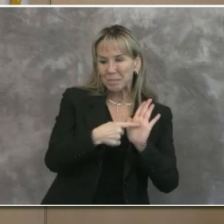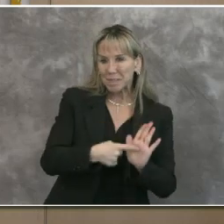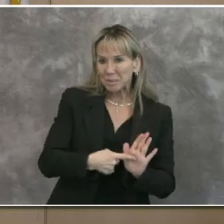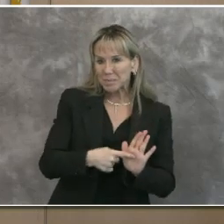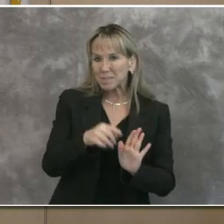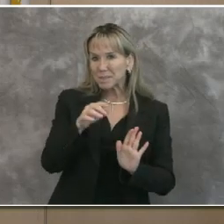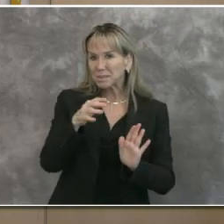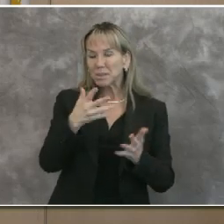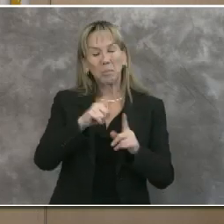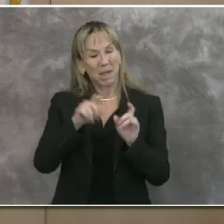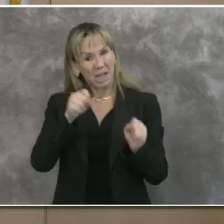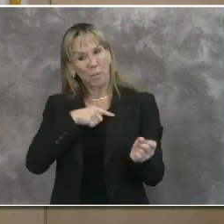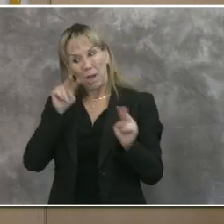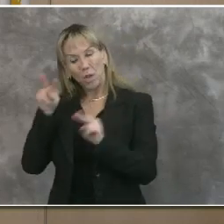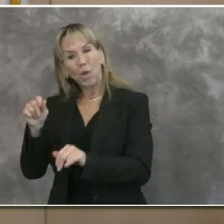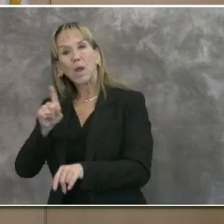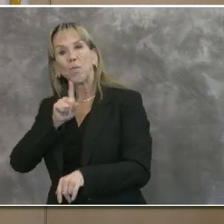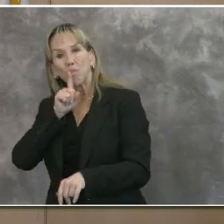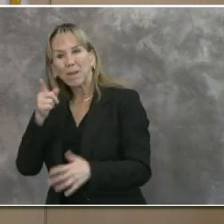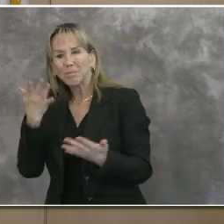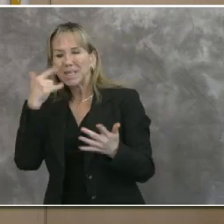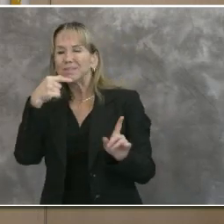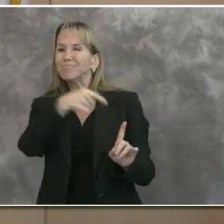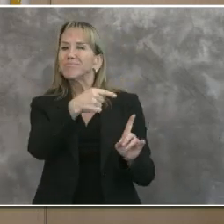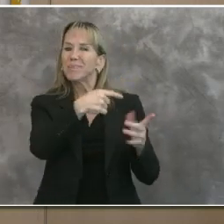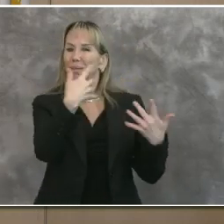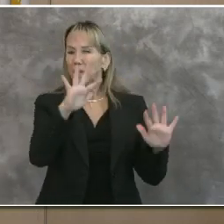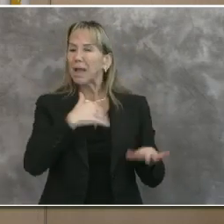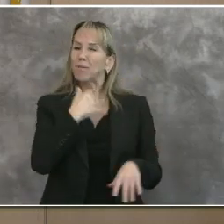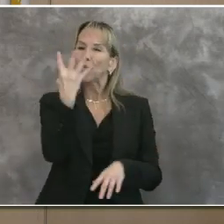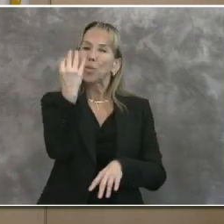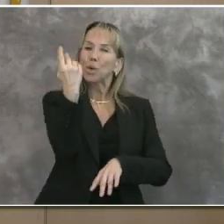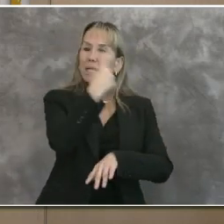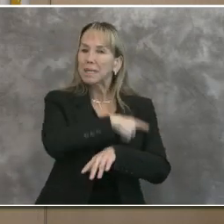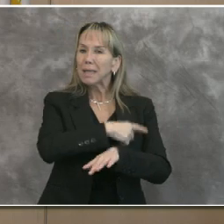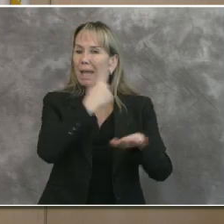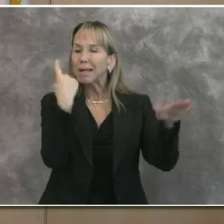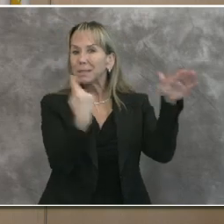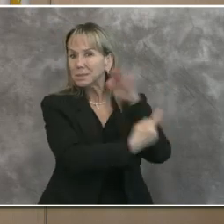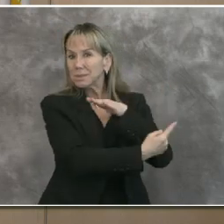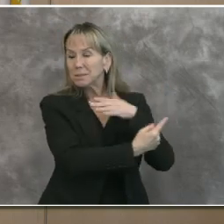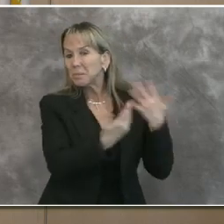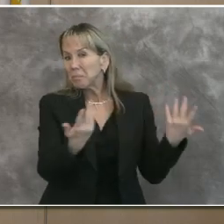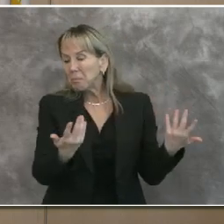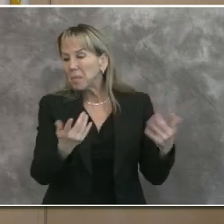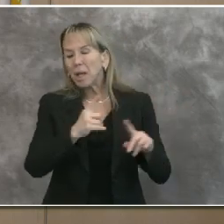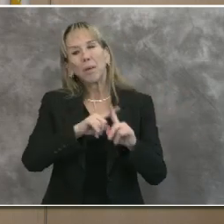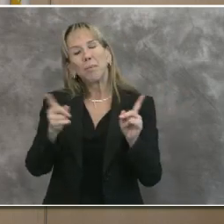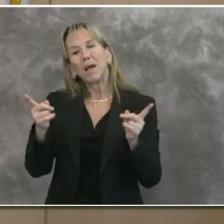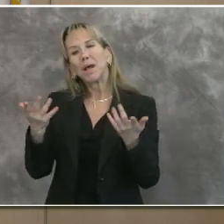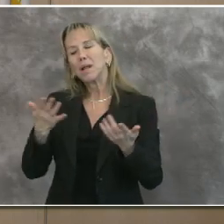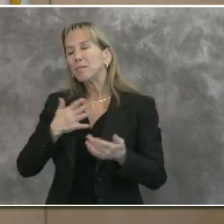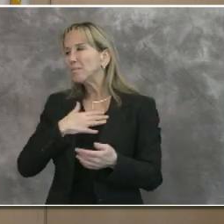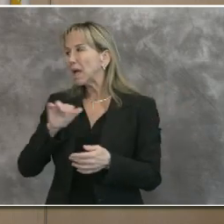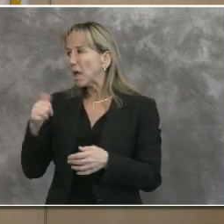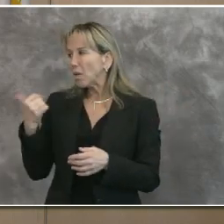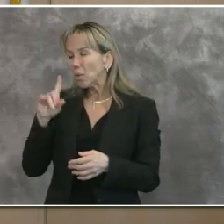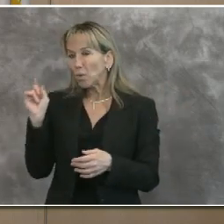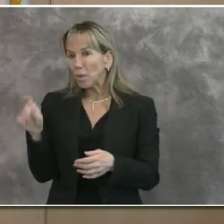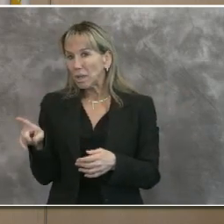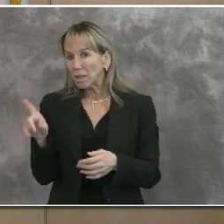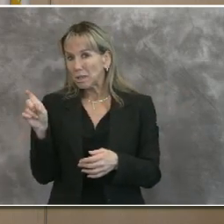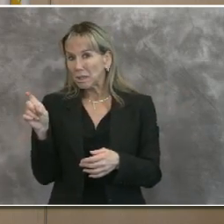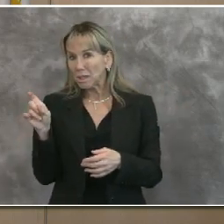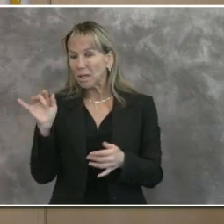Because they have been going down for 14 days or so now, I think, if I'm right. And then my second question is also, is